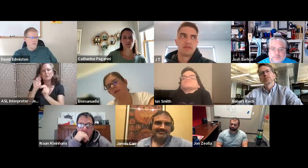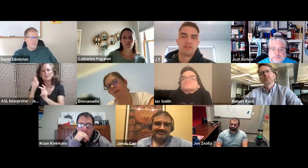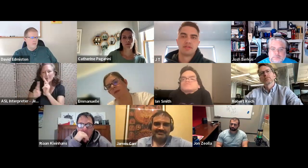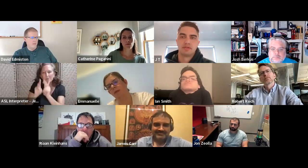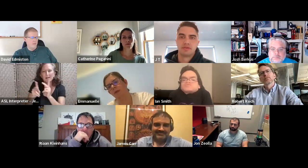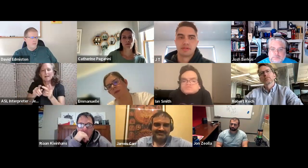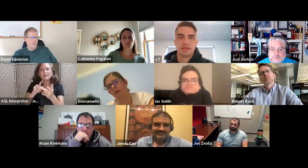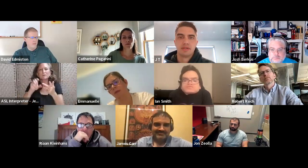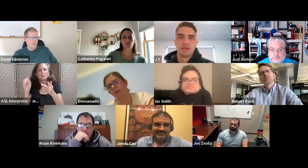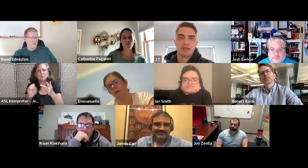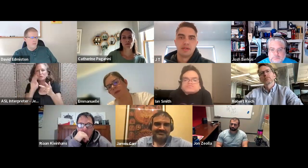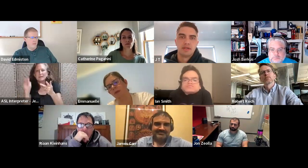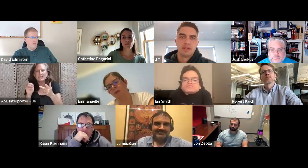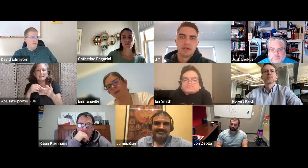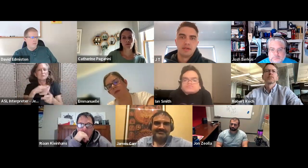What's everyone's thoughts?